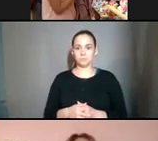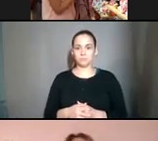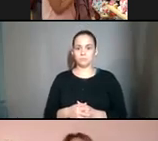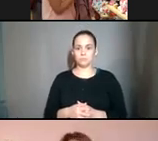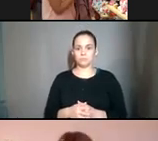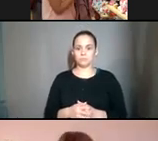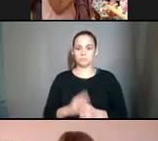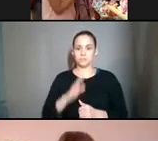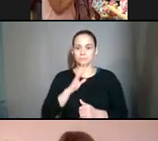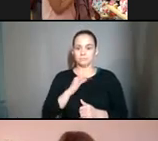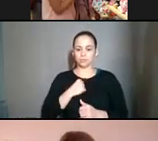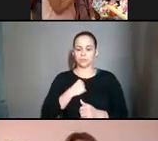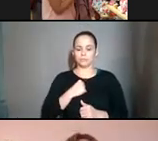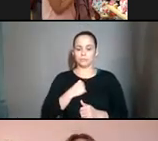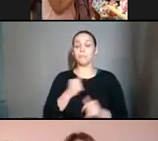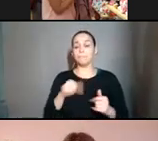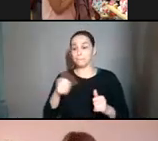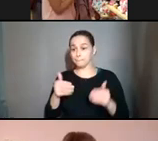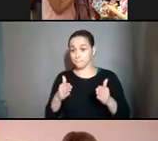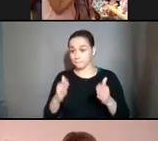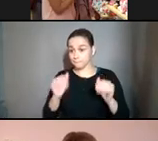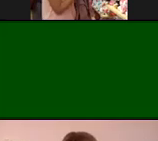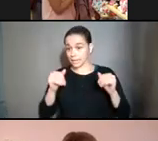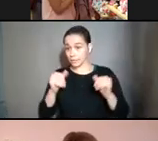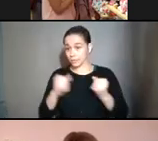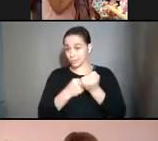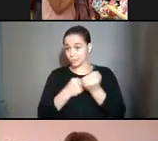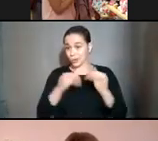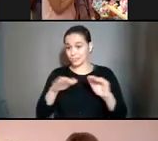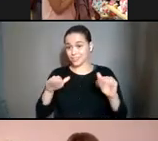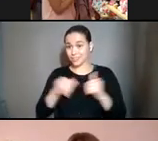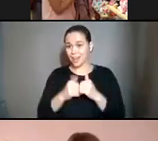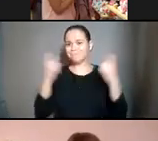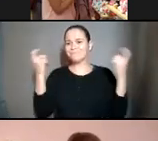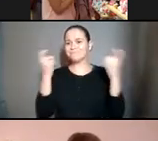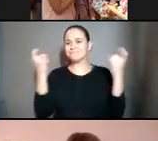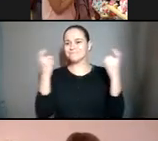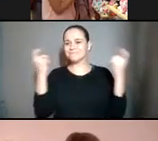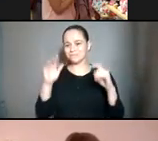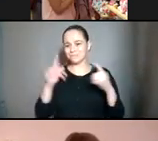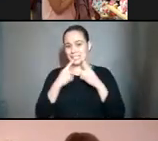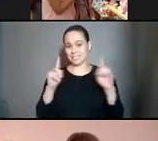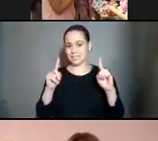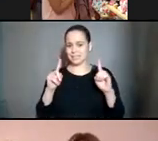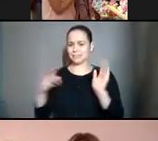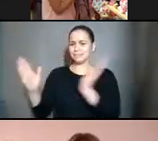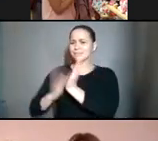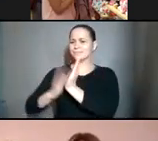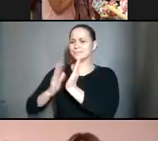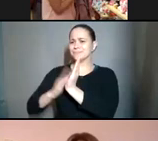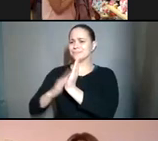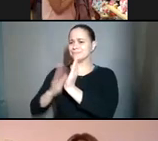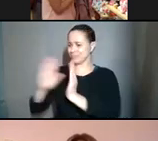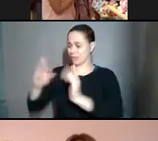Another way you can support your child is to celebrate success. You can praise positive thinking